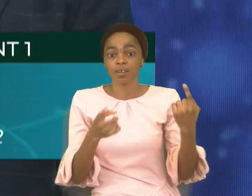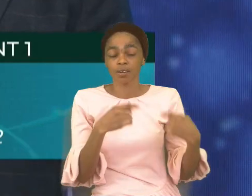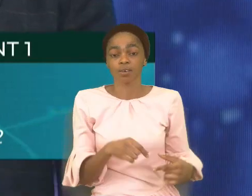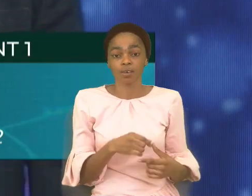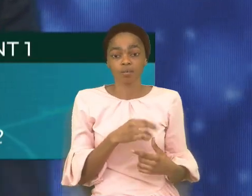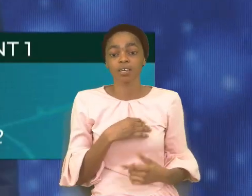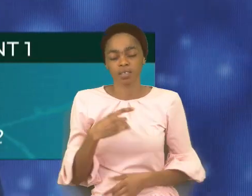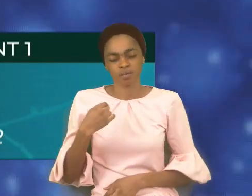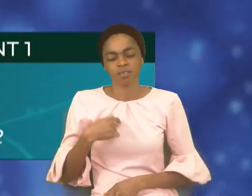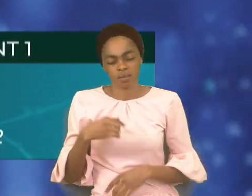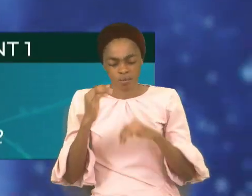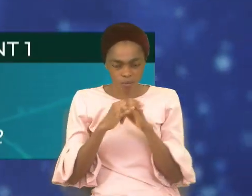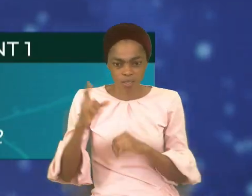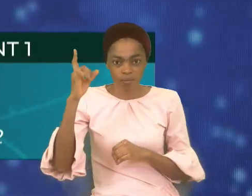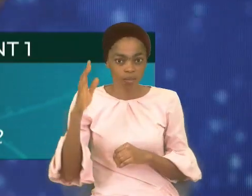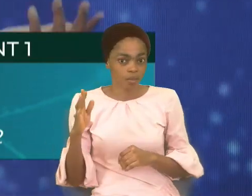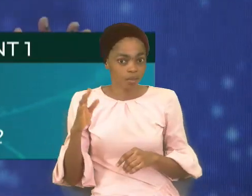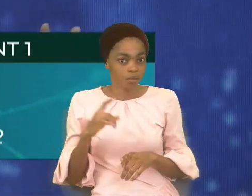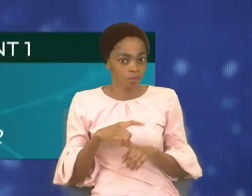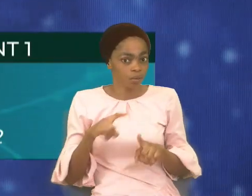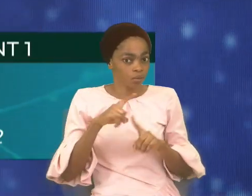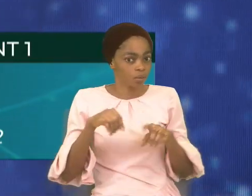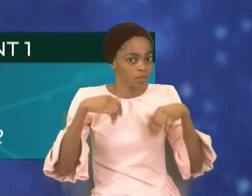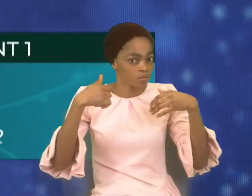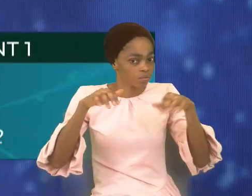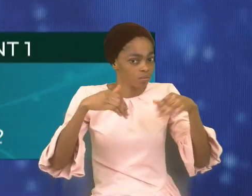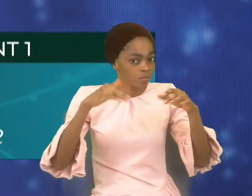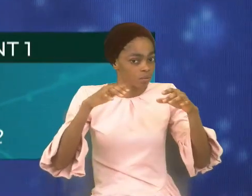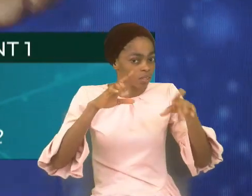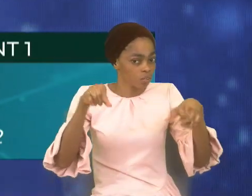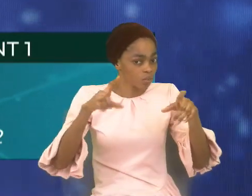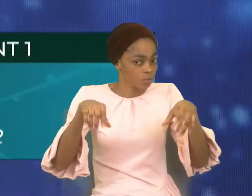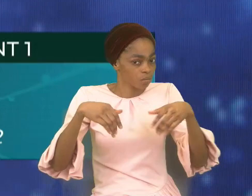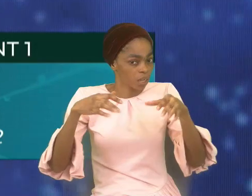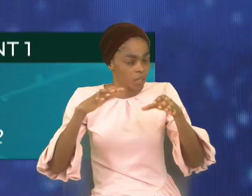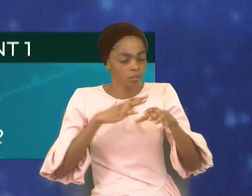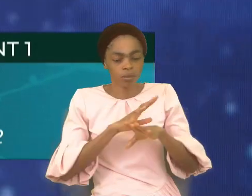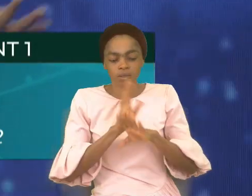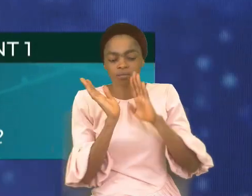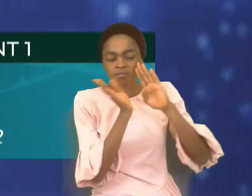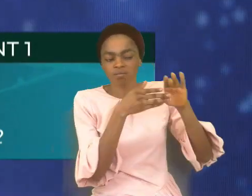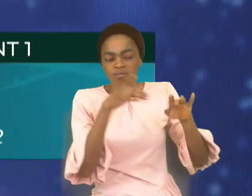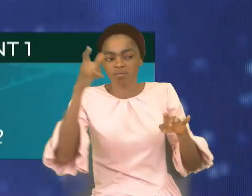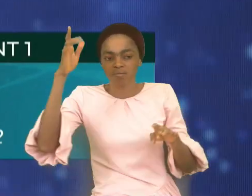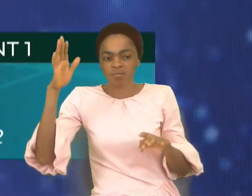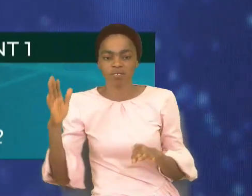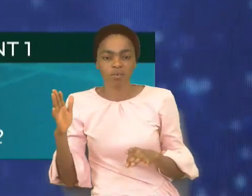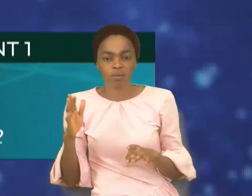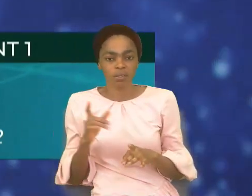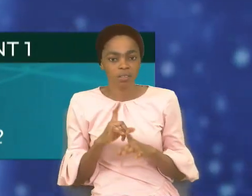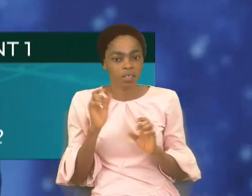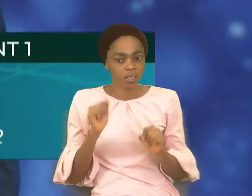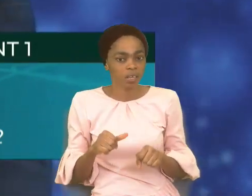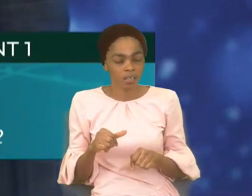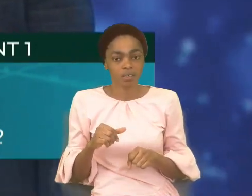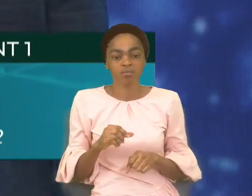retain God in their knowledge. They can deceive, they can steal, they can cheat. They do not